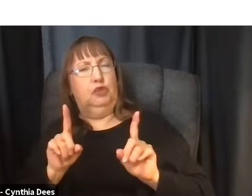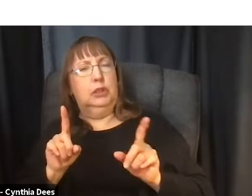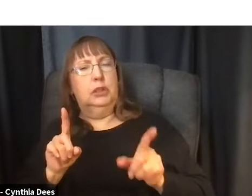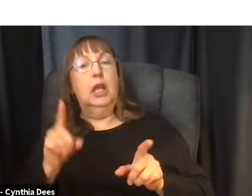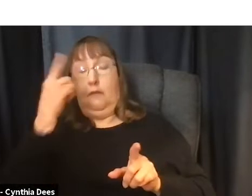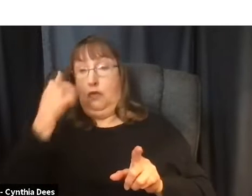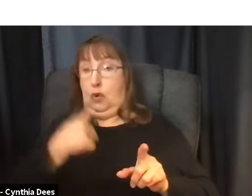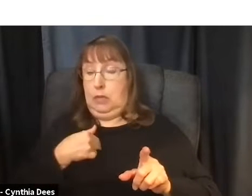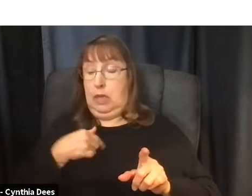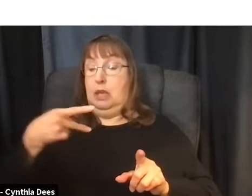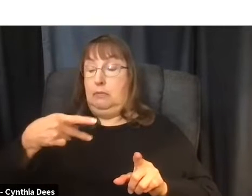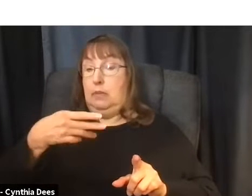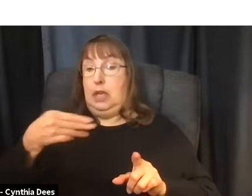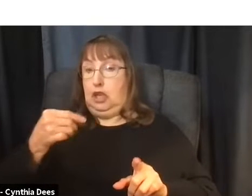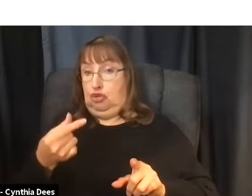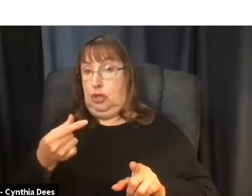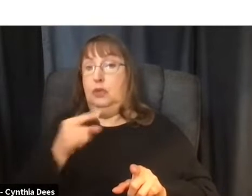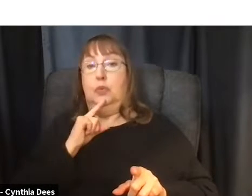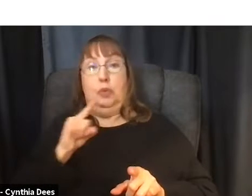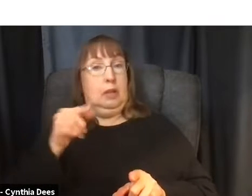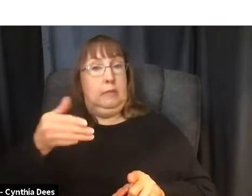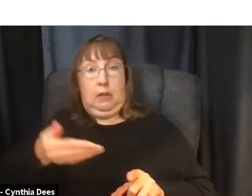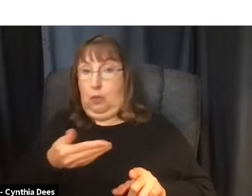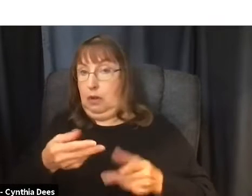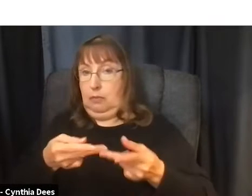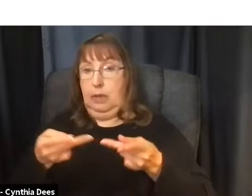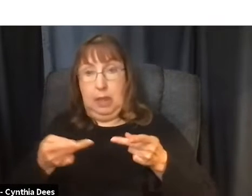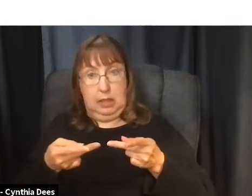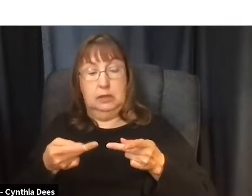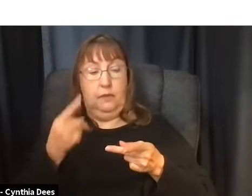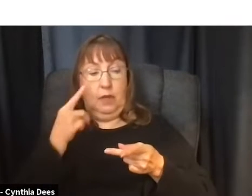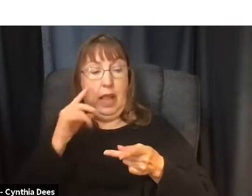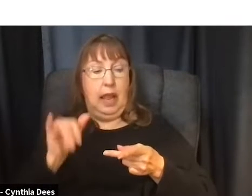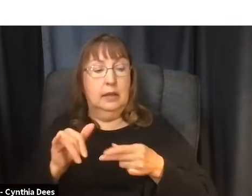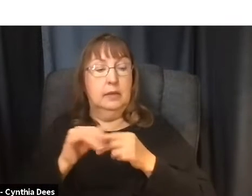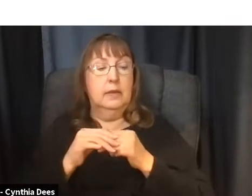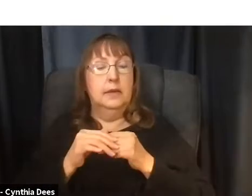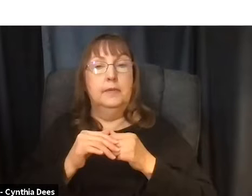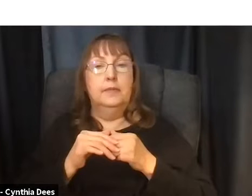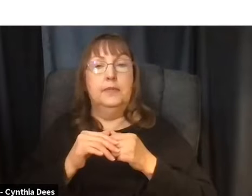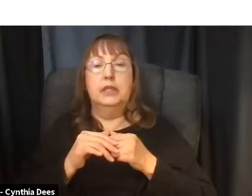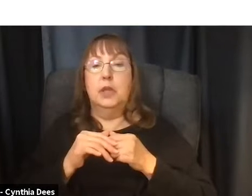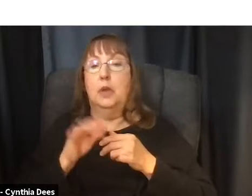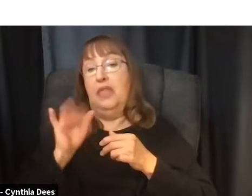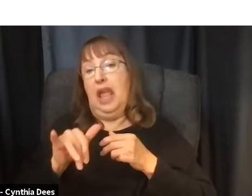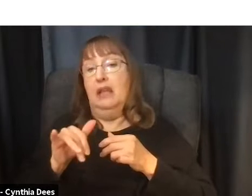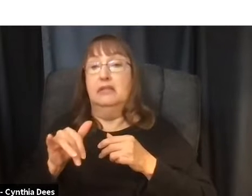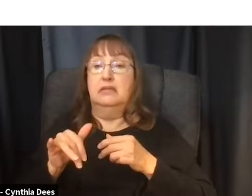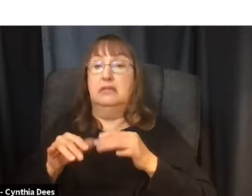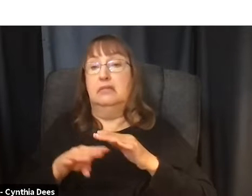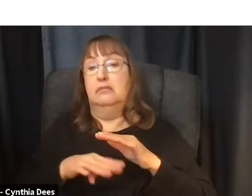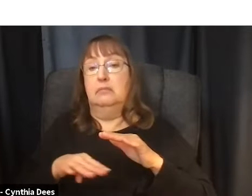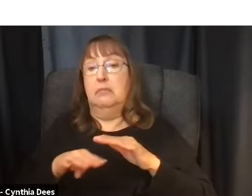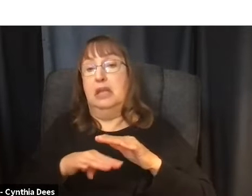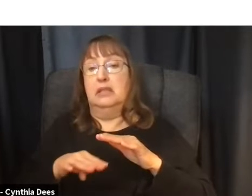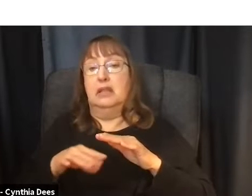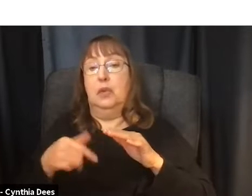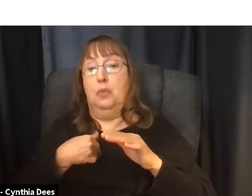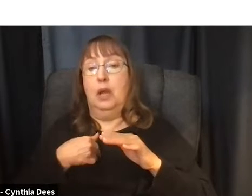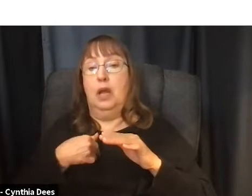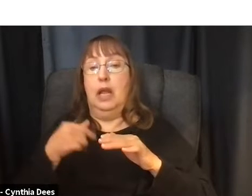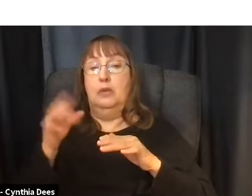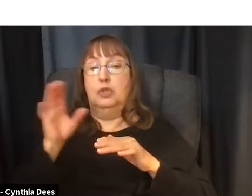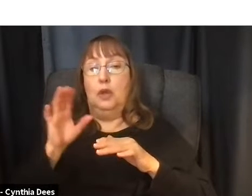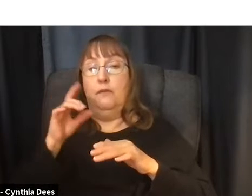P&G has been a very welcoming place in terms of that. But that's basically sort of what I looked for